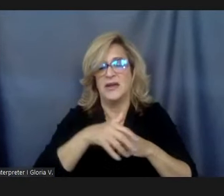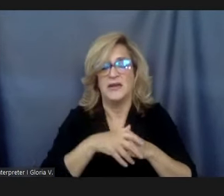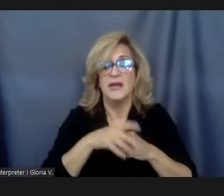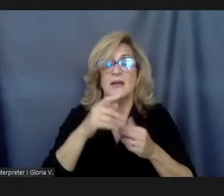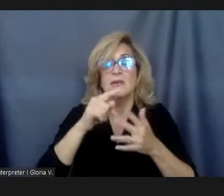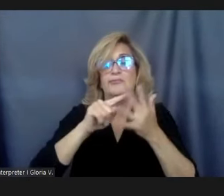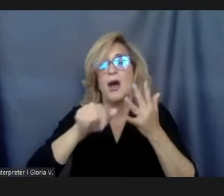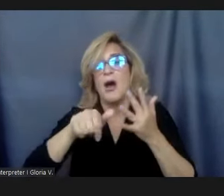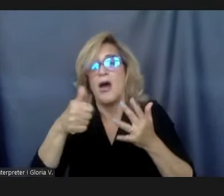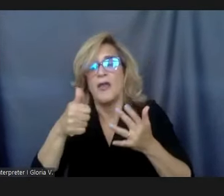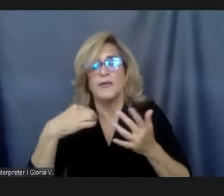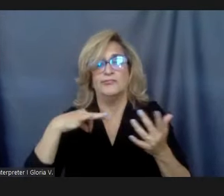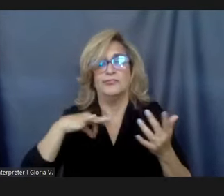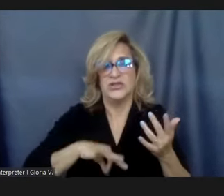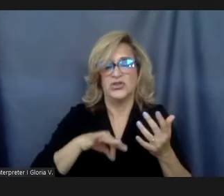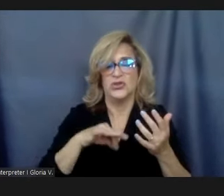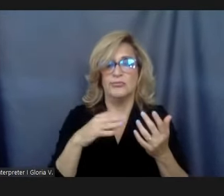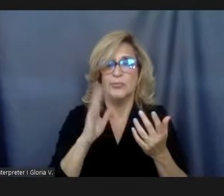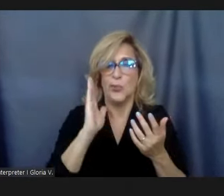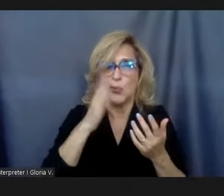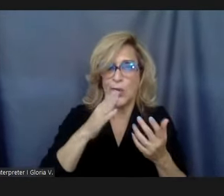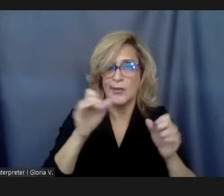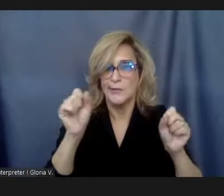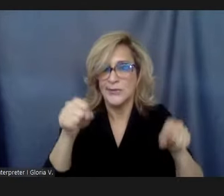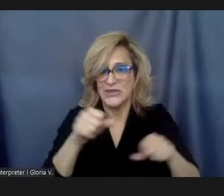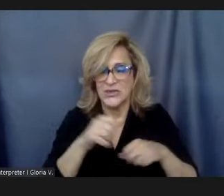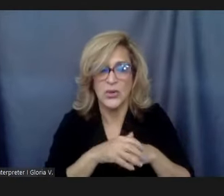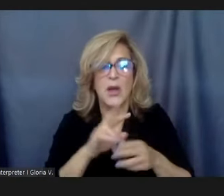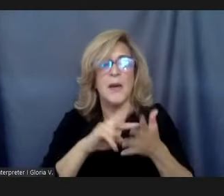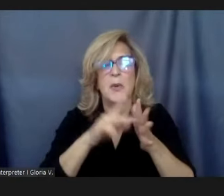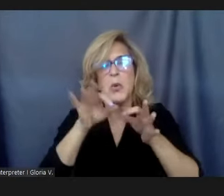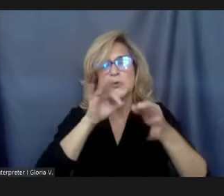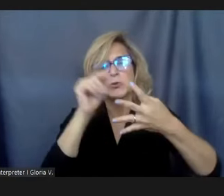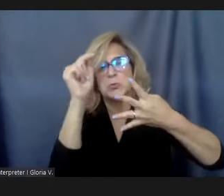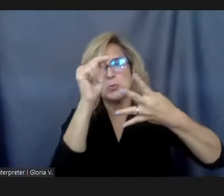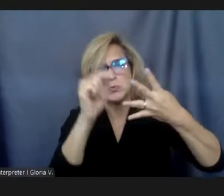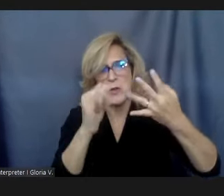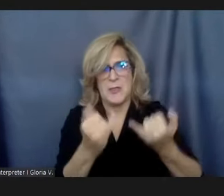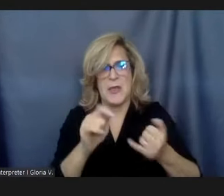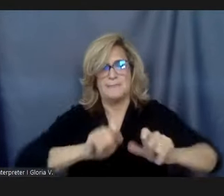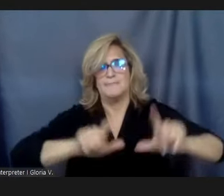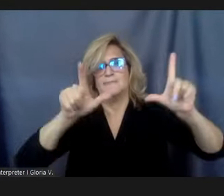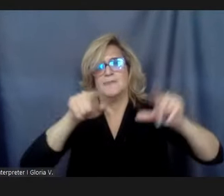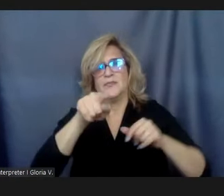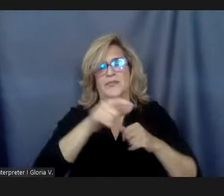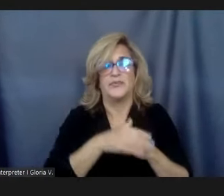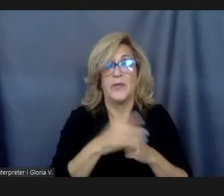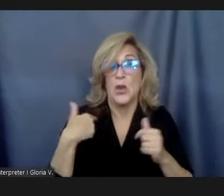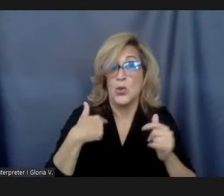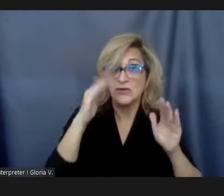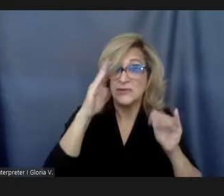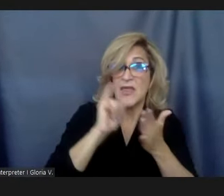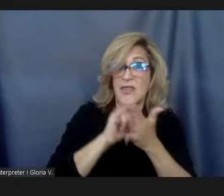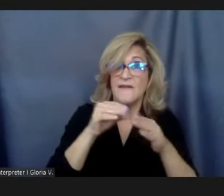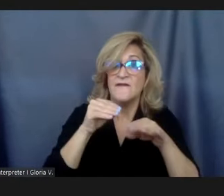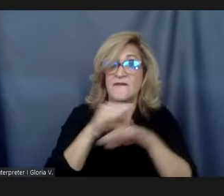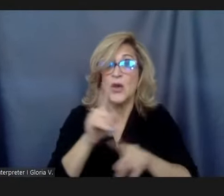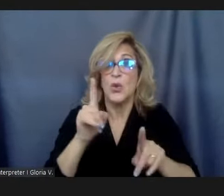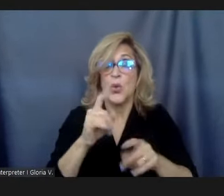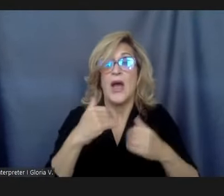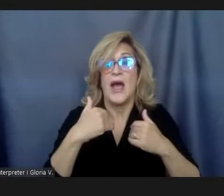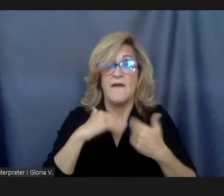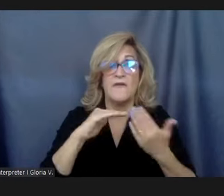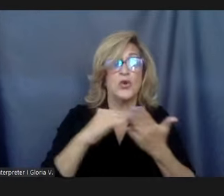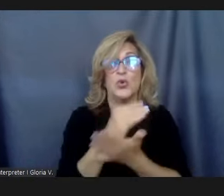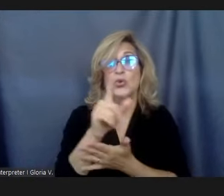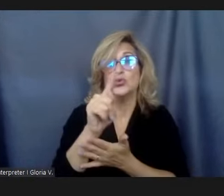potential benefits, but I'll take a few moments to talk through the bullets here. We anticipate that there may be effects where there would be new tolling